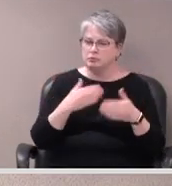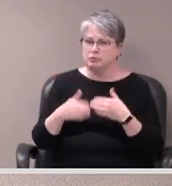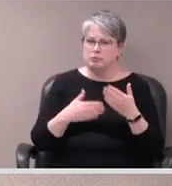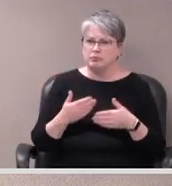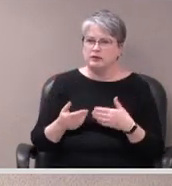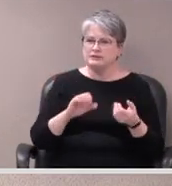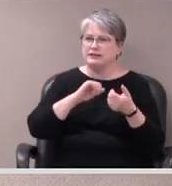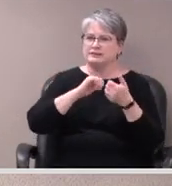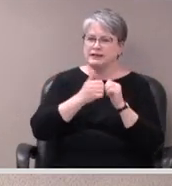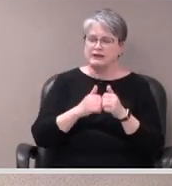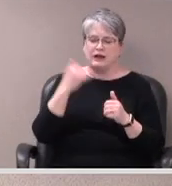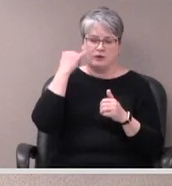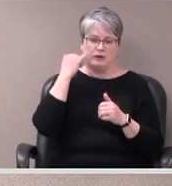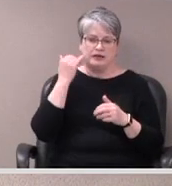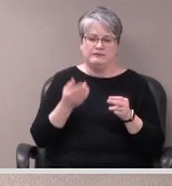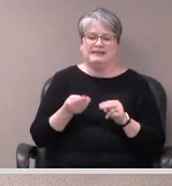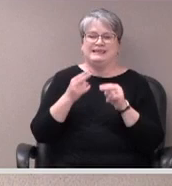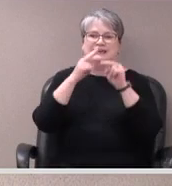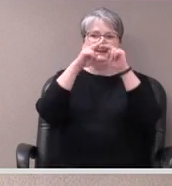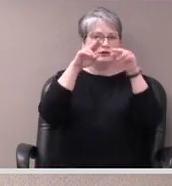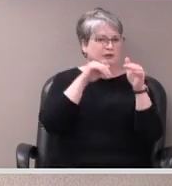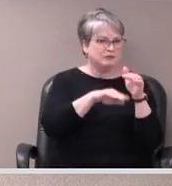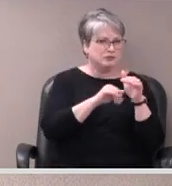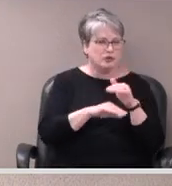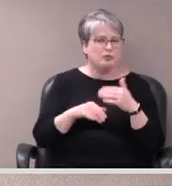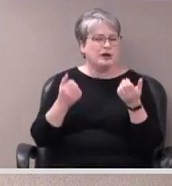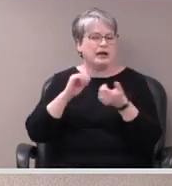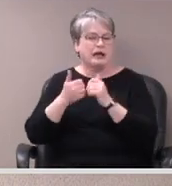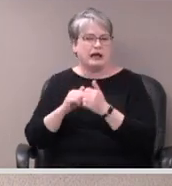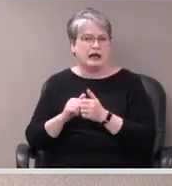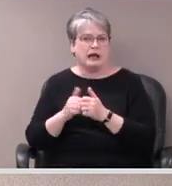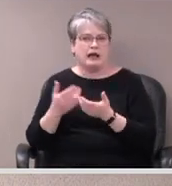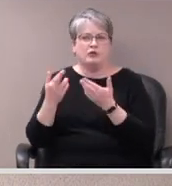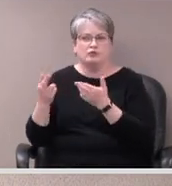for increasing the resources as the enrollment increases?